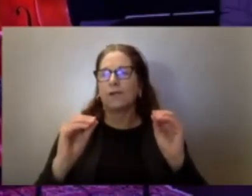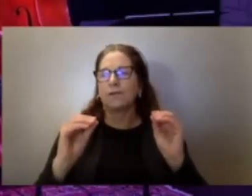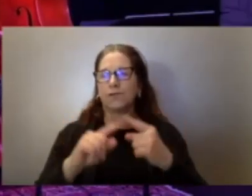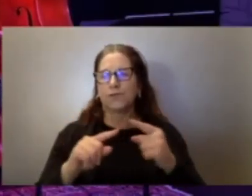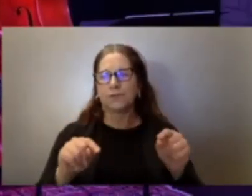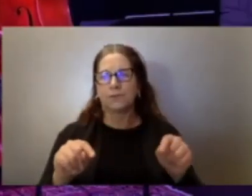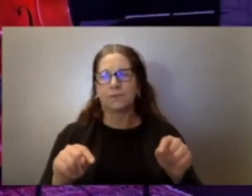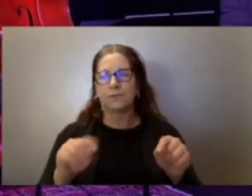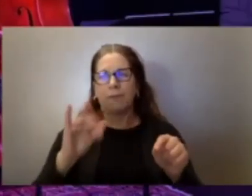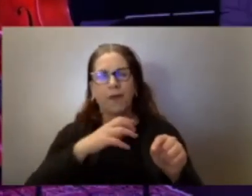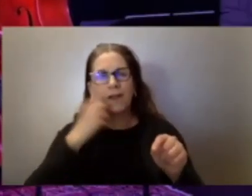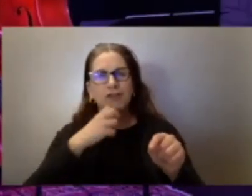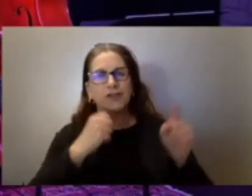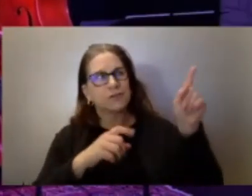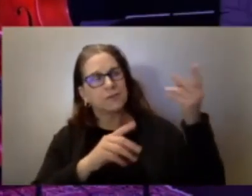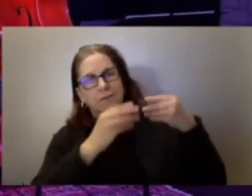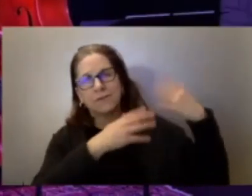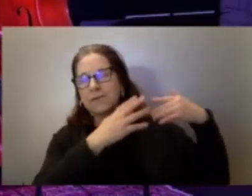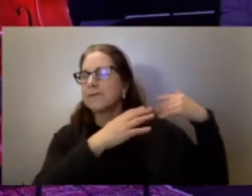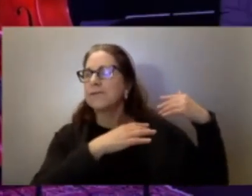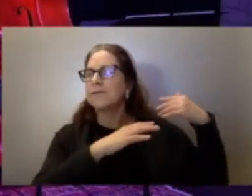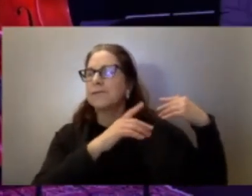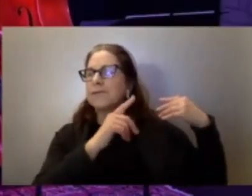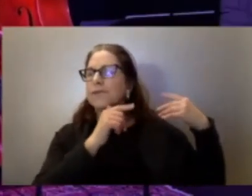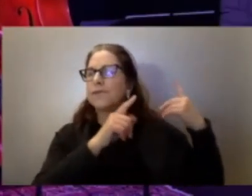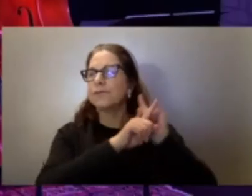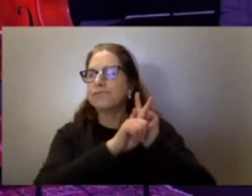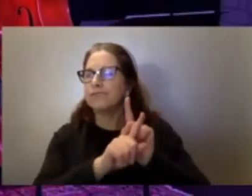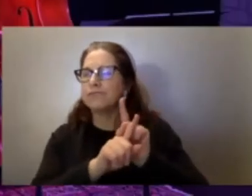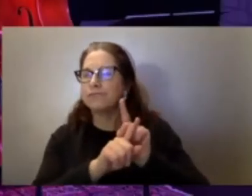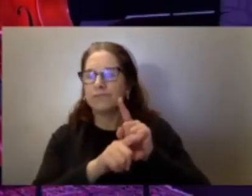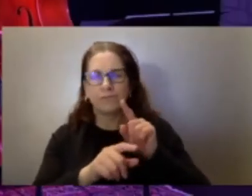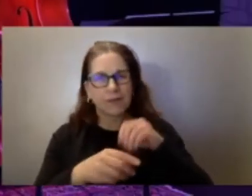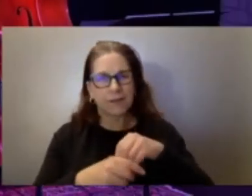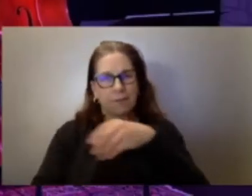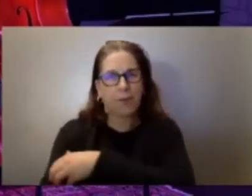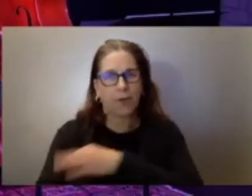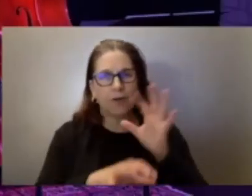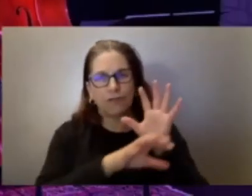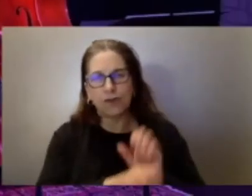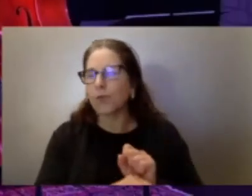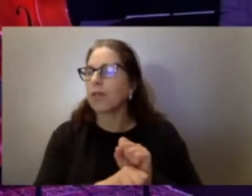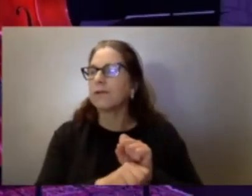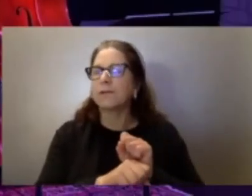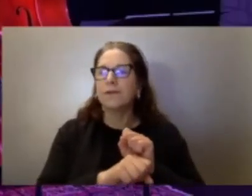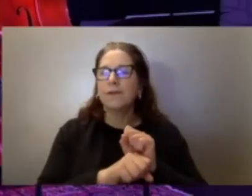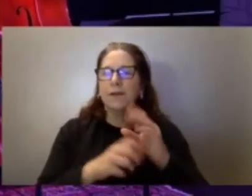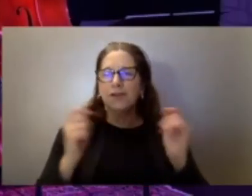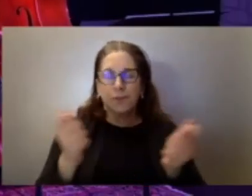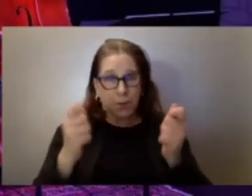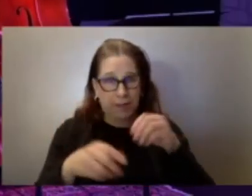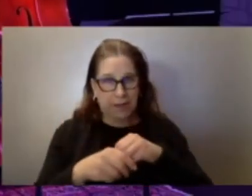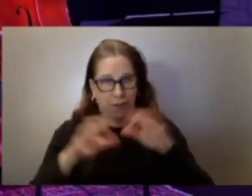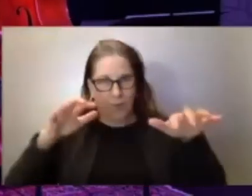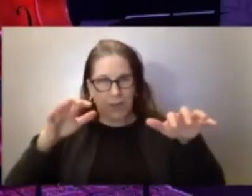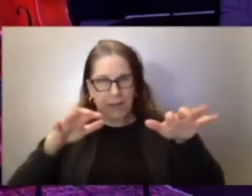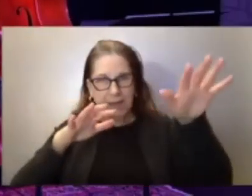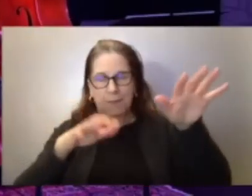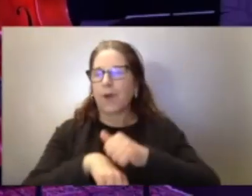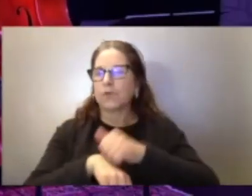stood before him in the power of ritual and ceremony at Rainy Mountain. He reminds us, a word